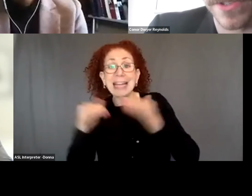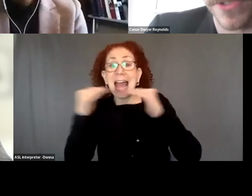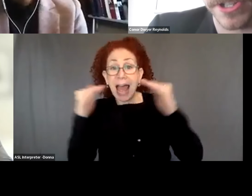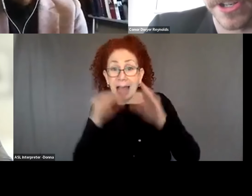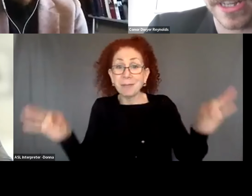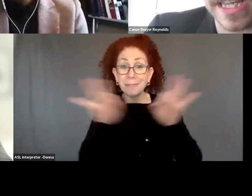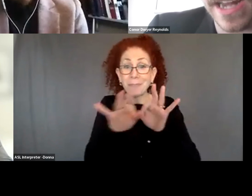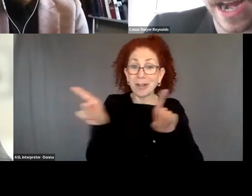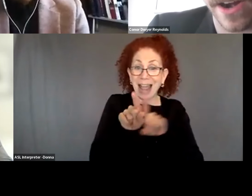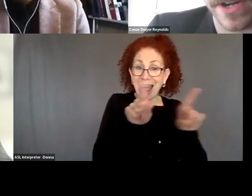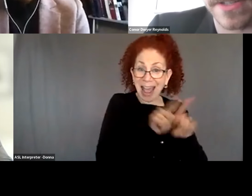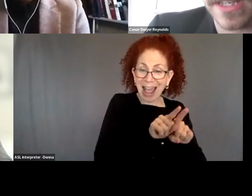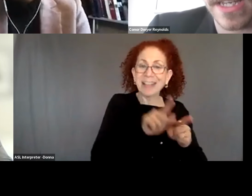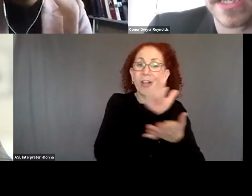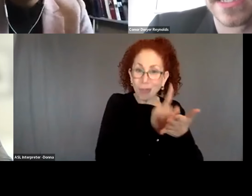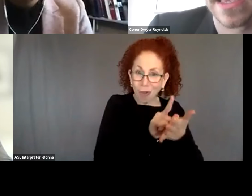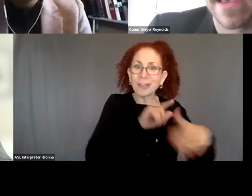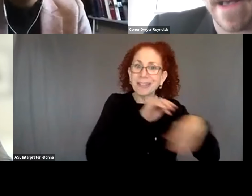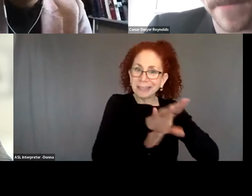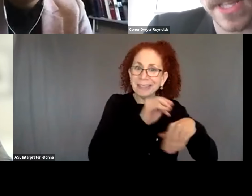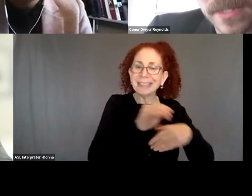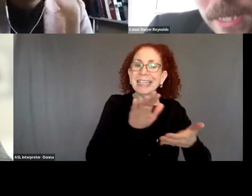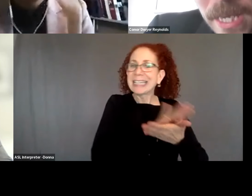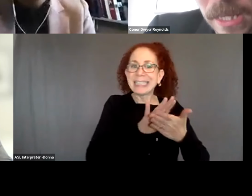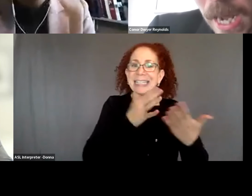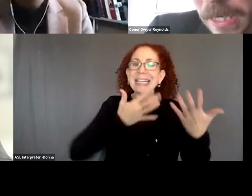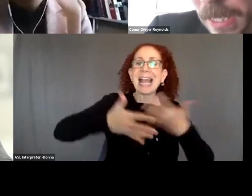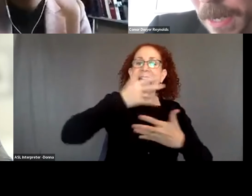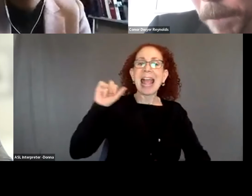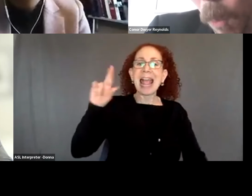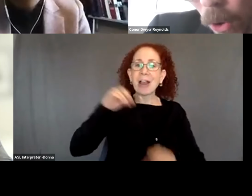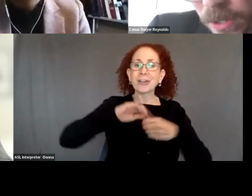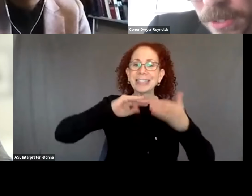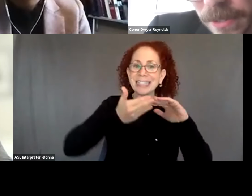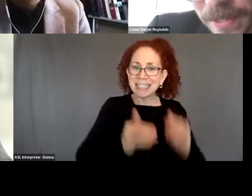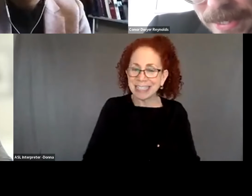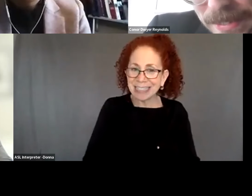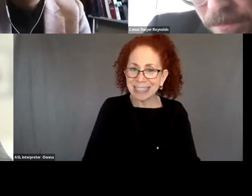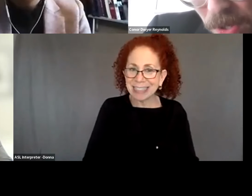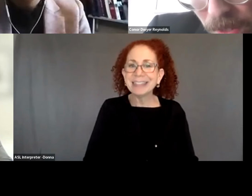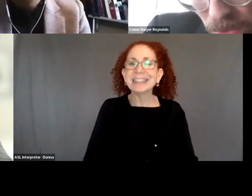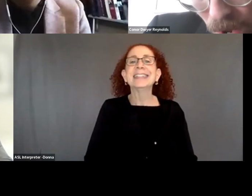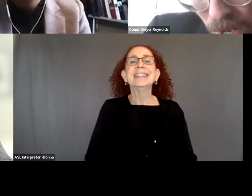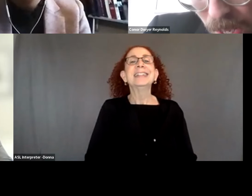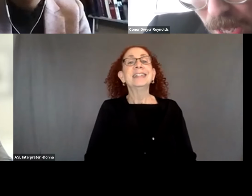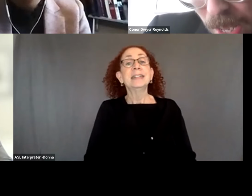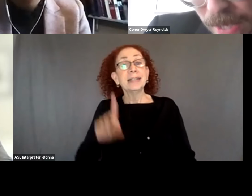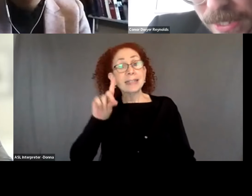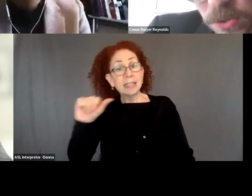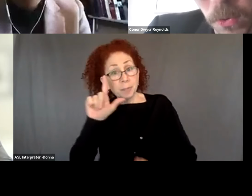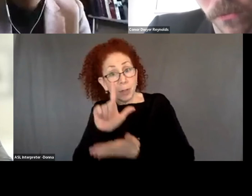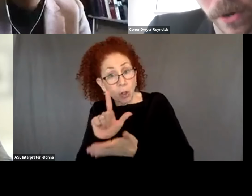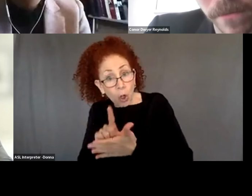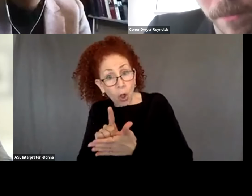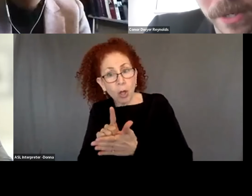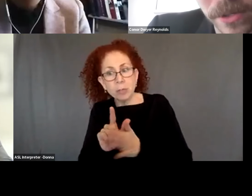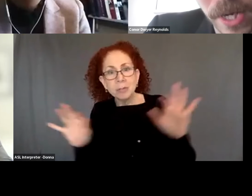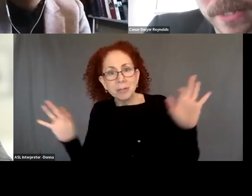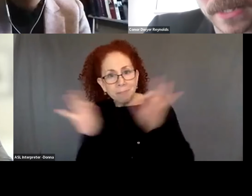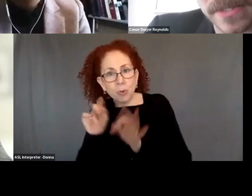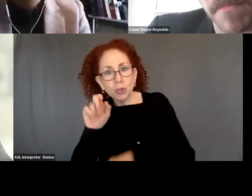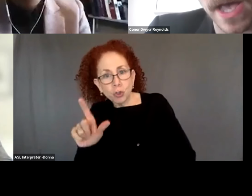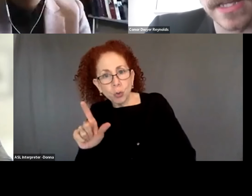laws that structure clean air in our cities, and seeing the importance of seeing disability law as a tool for